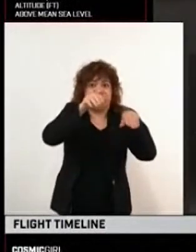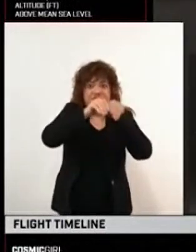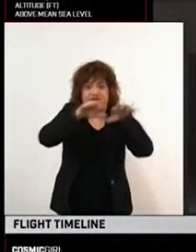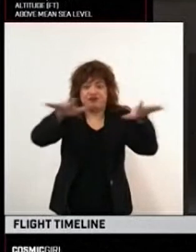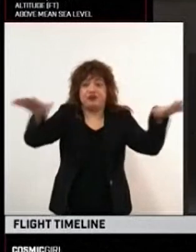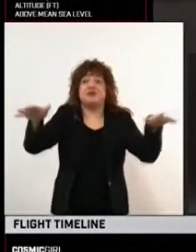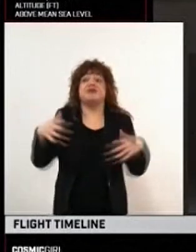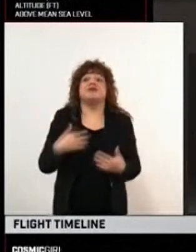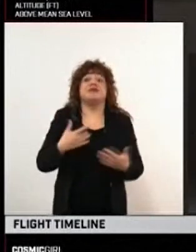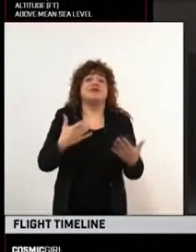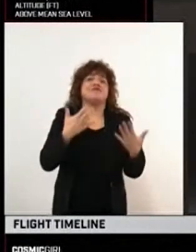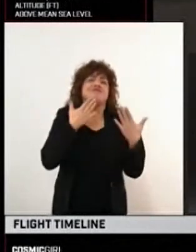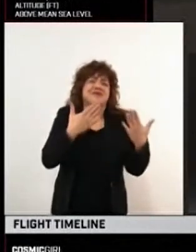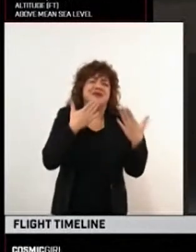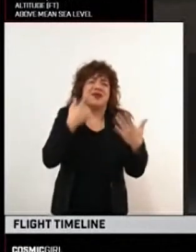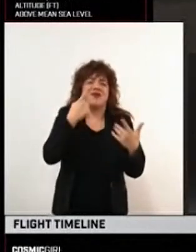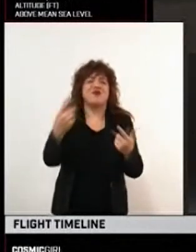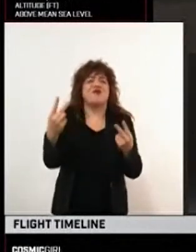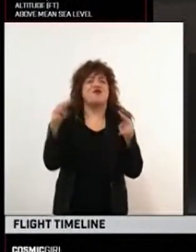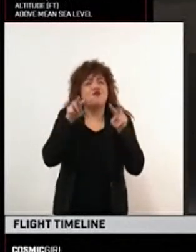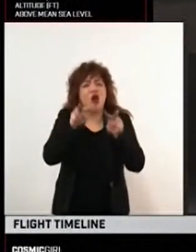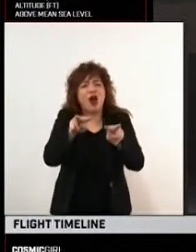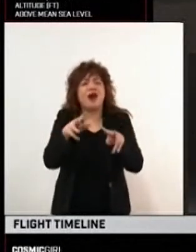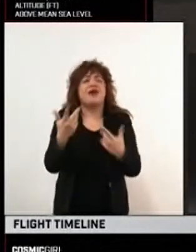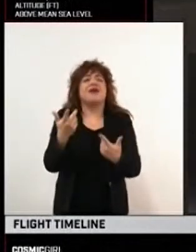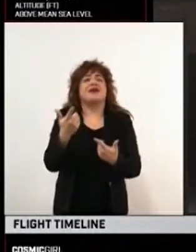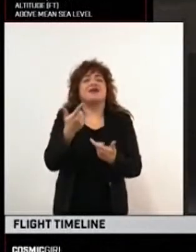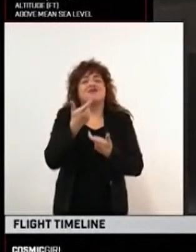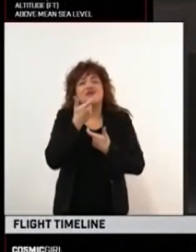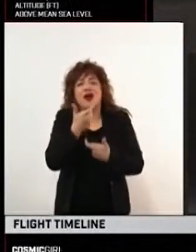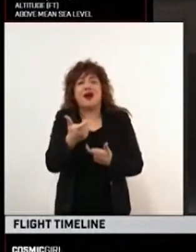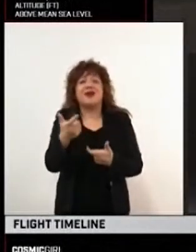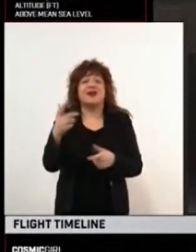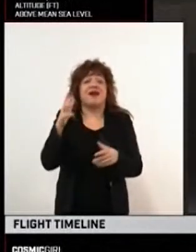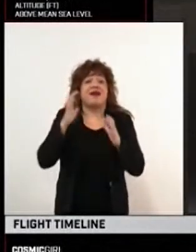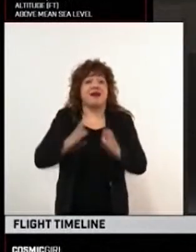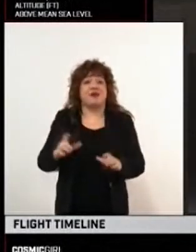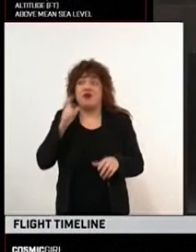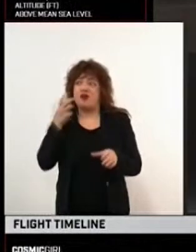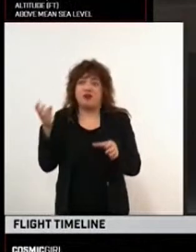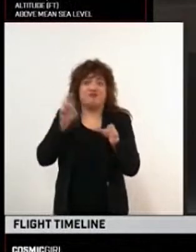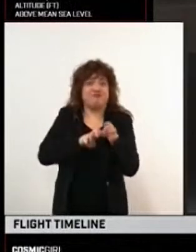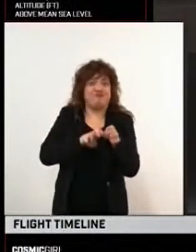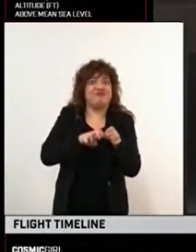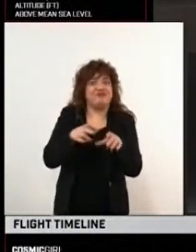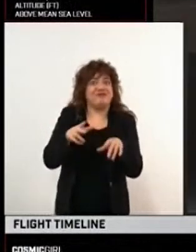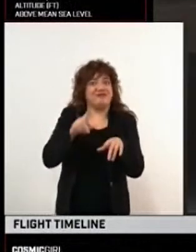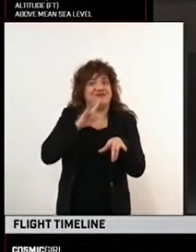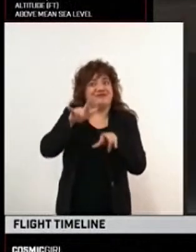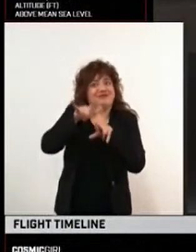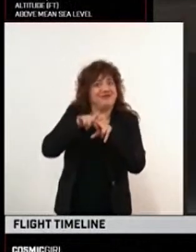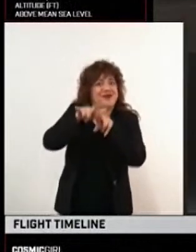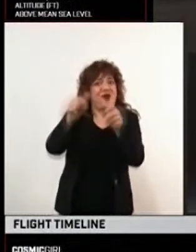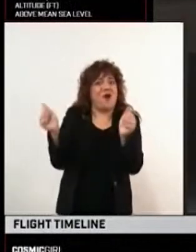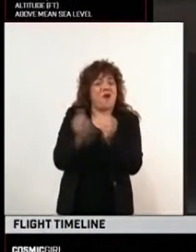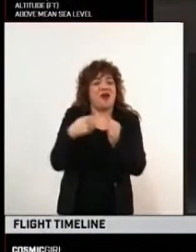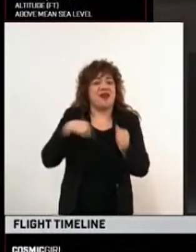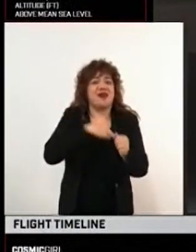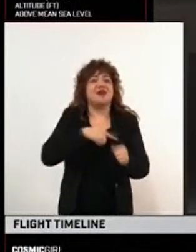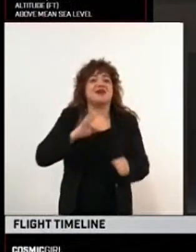mission today. We also want to thank our customers for flying with us. And a special shout out to our live stream production crew, brand team, and